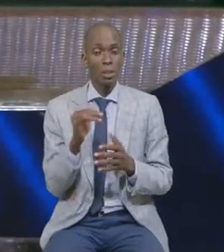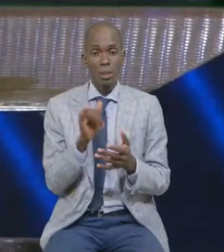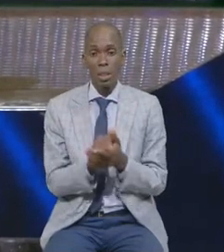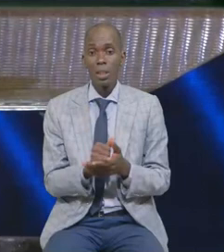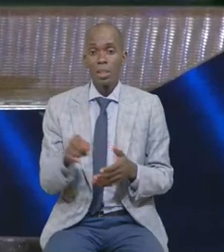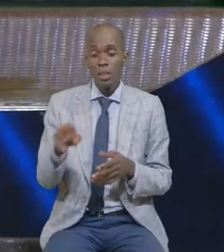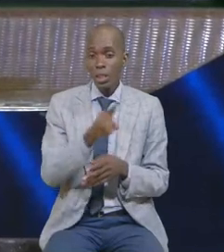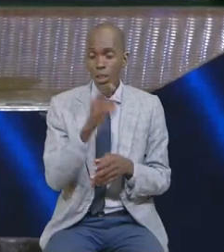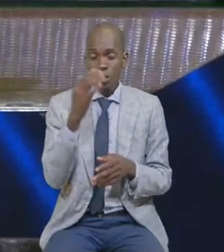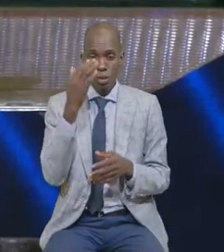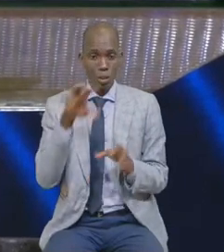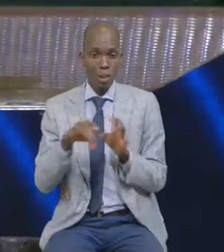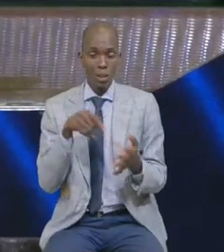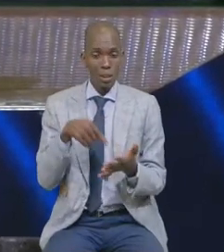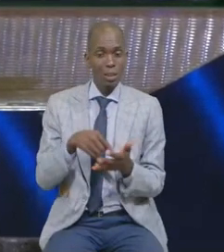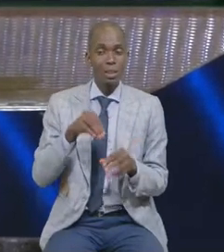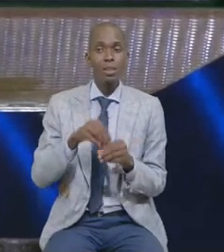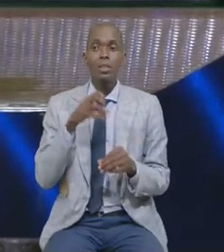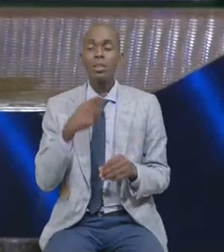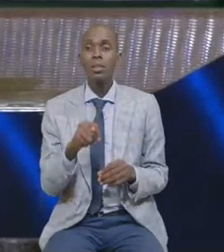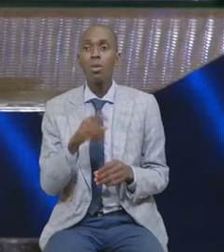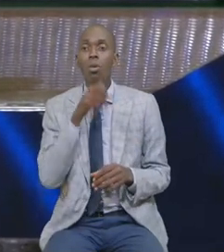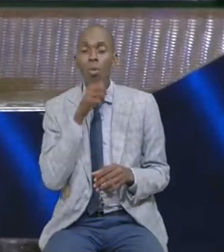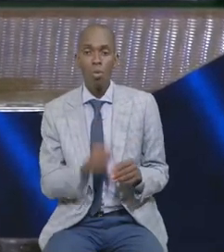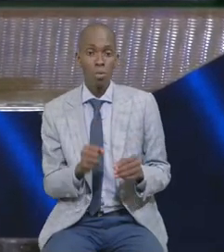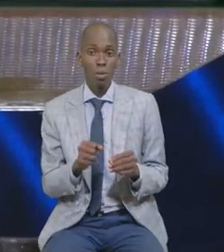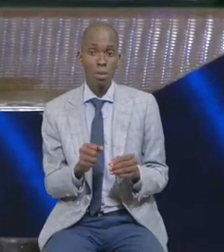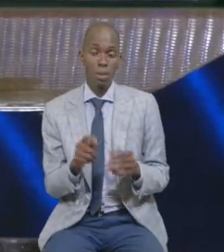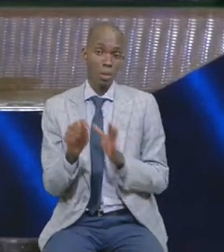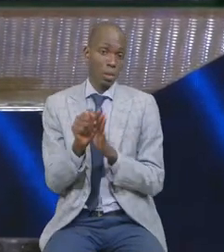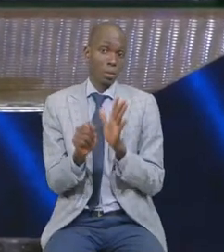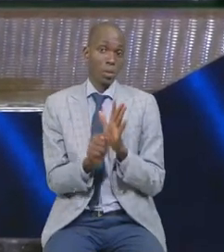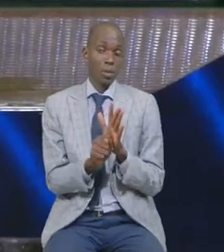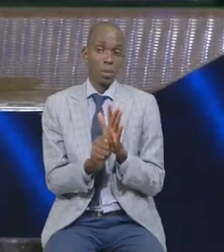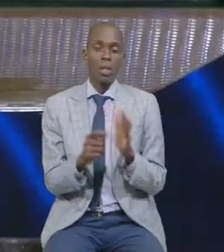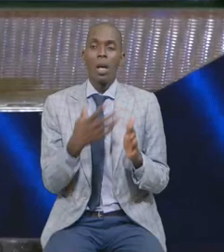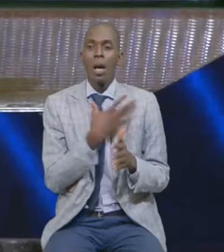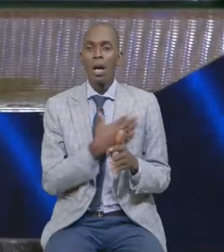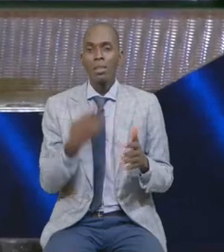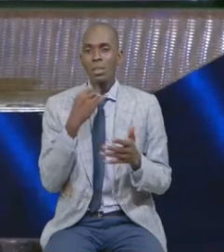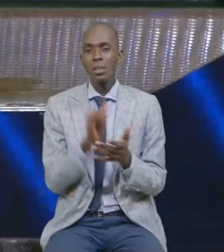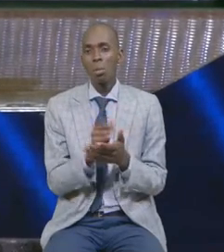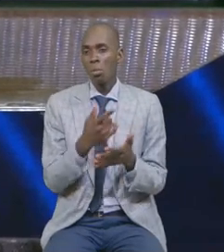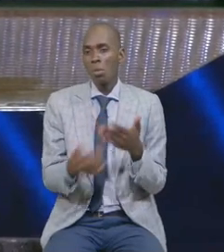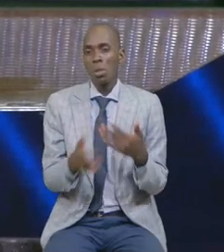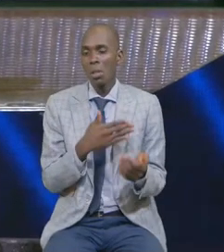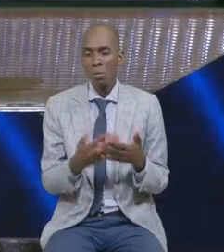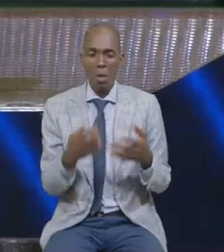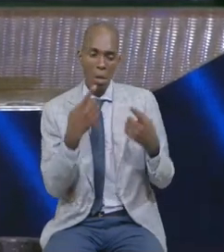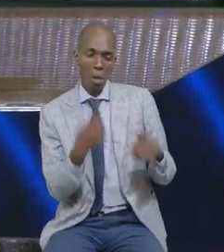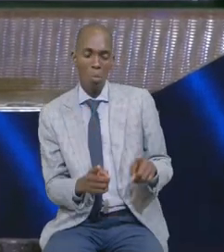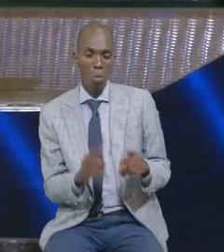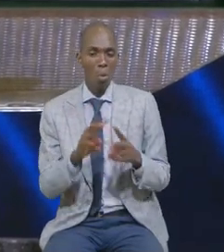know, they would say they will earnestly, whatever happens, whatever does not happen, whatever the